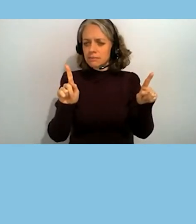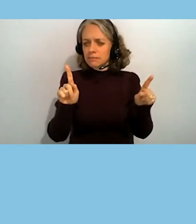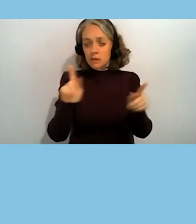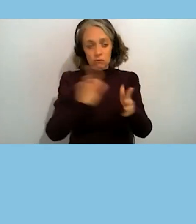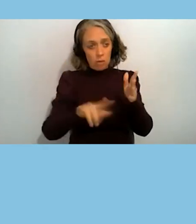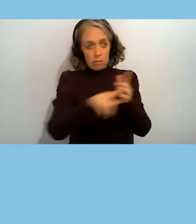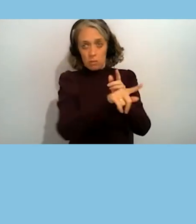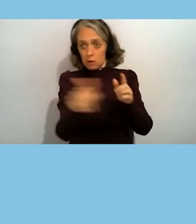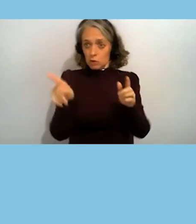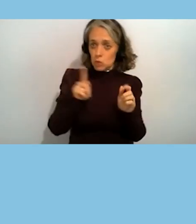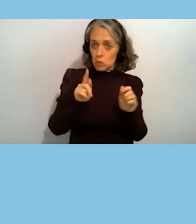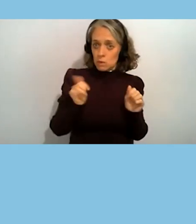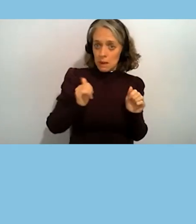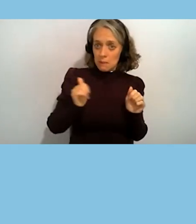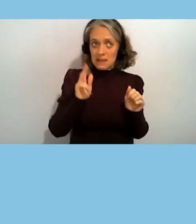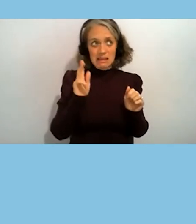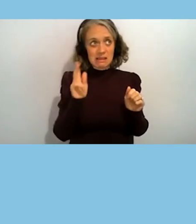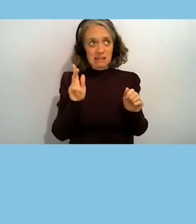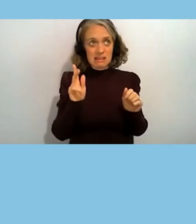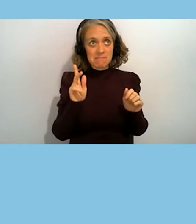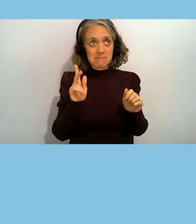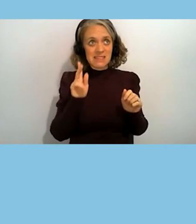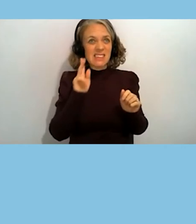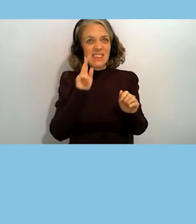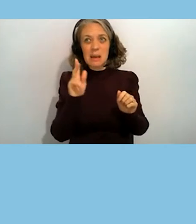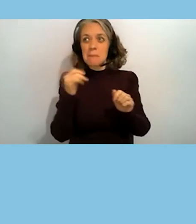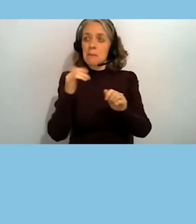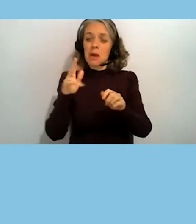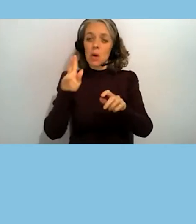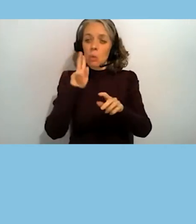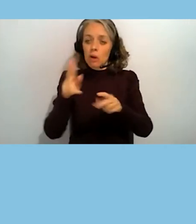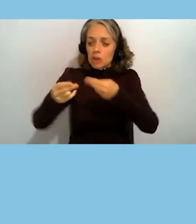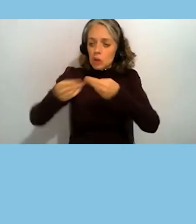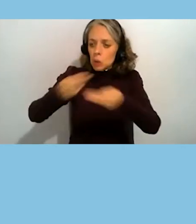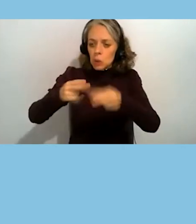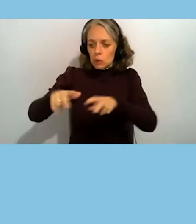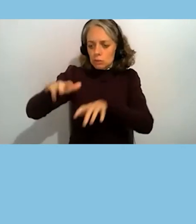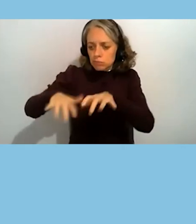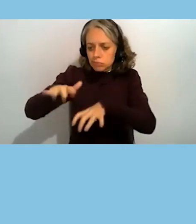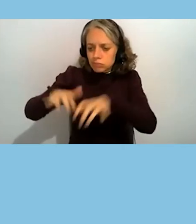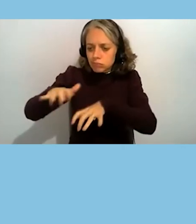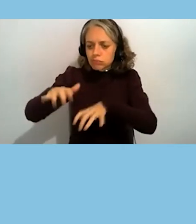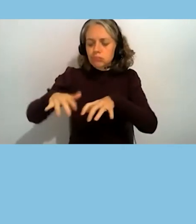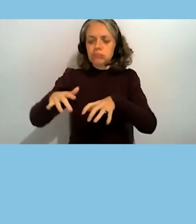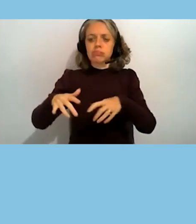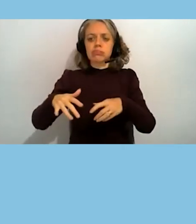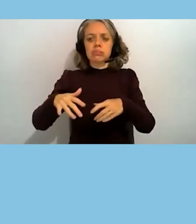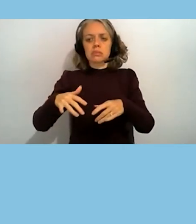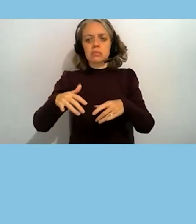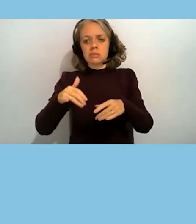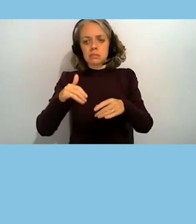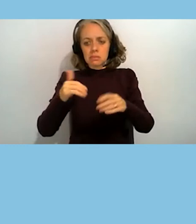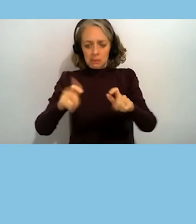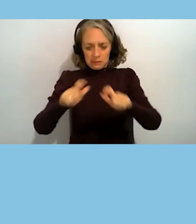what you might see when you're watching a media broadcasting, when the captionings are at the bottom of the